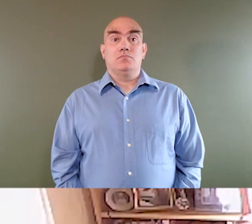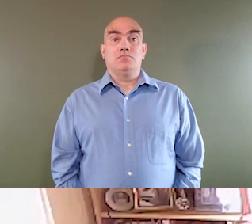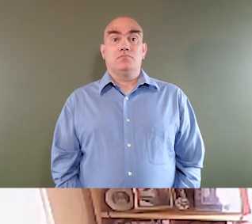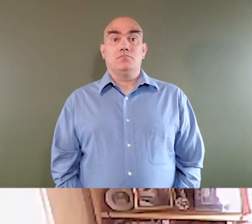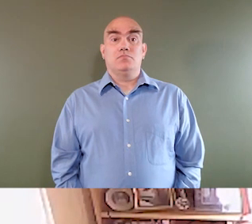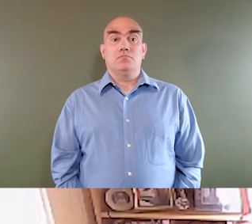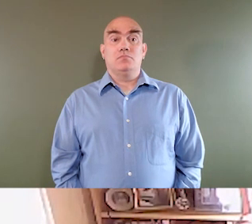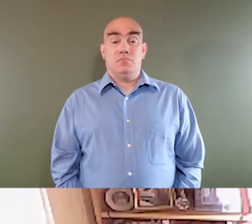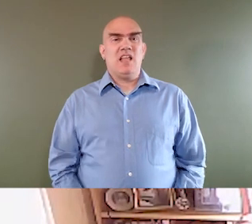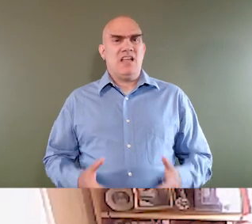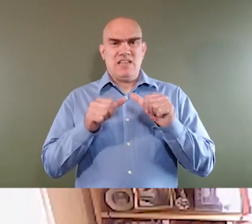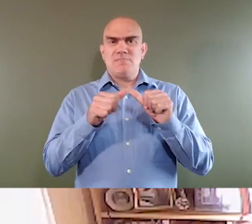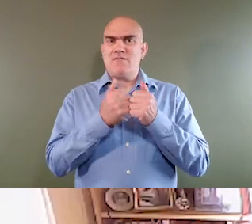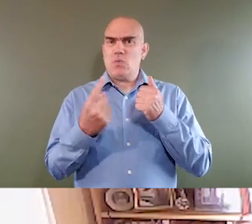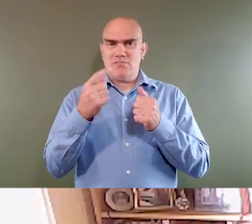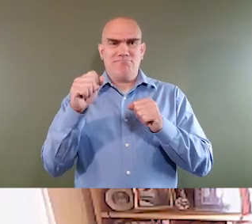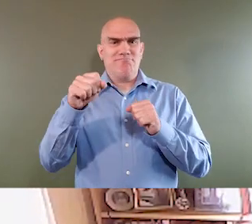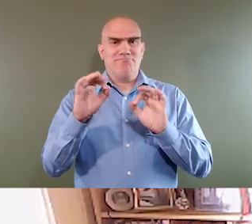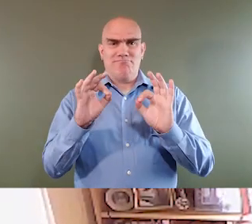Yeah, keep it up, everyone.